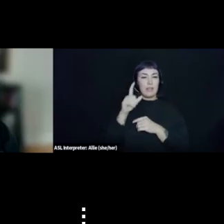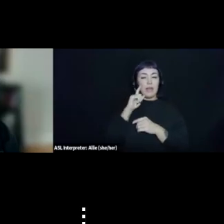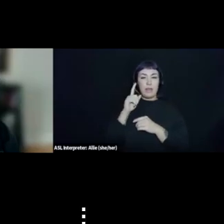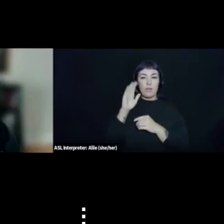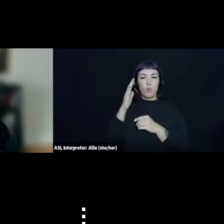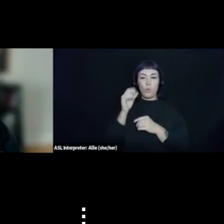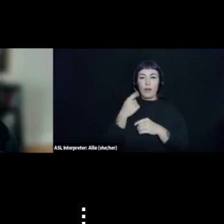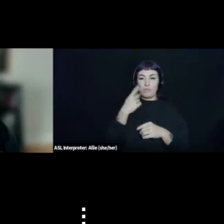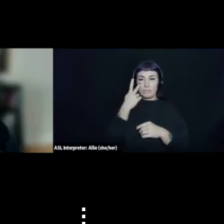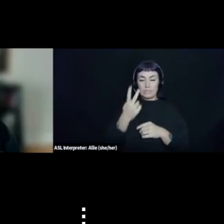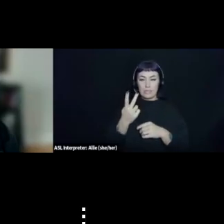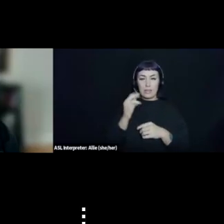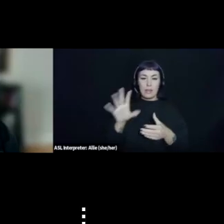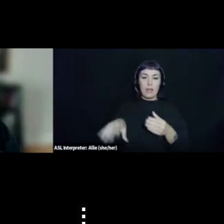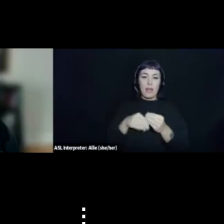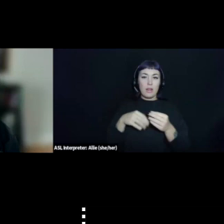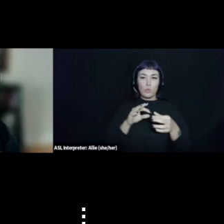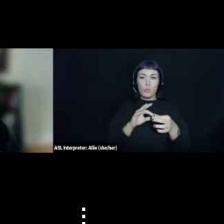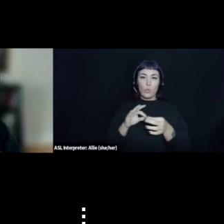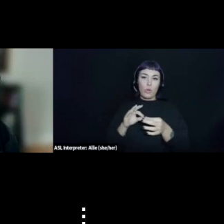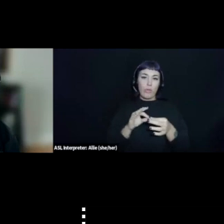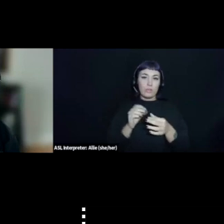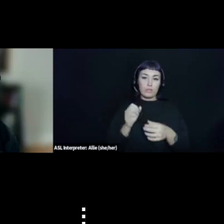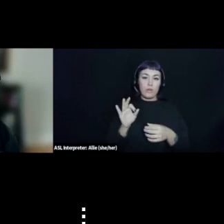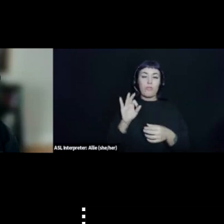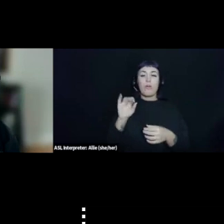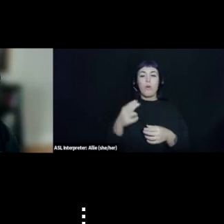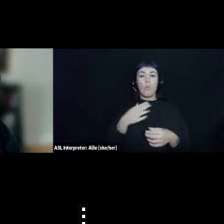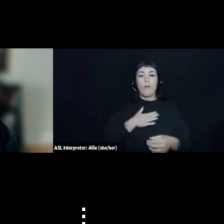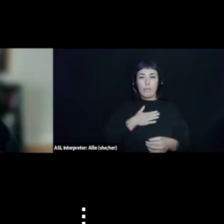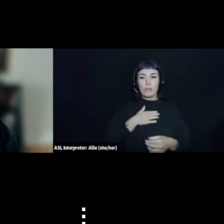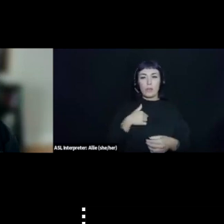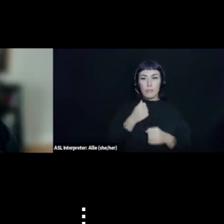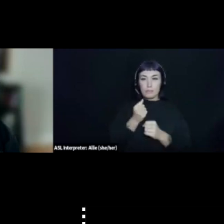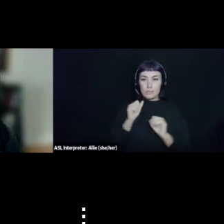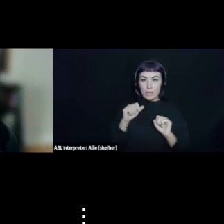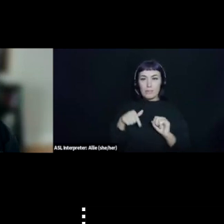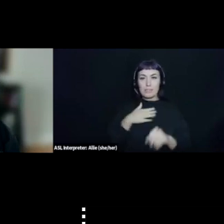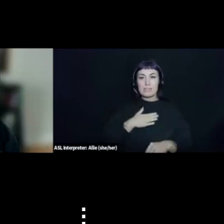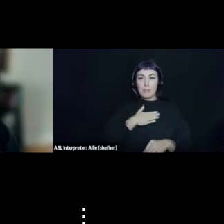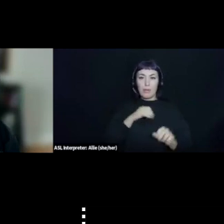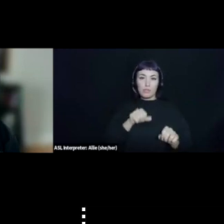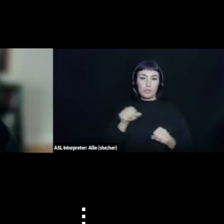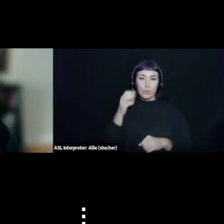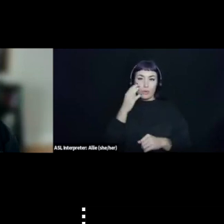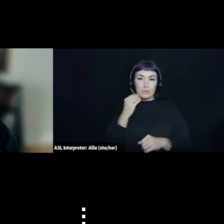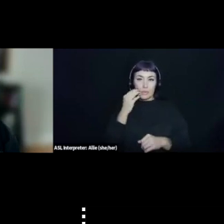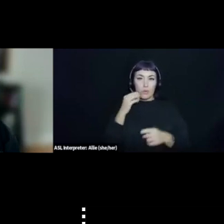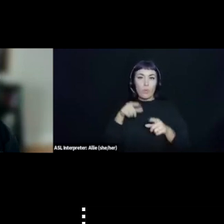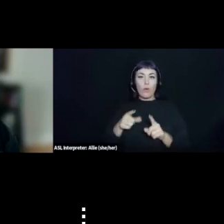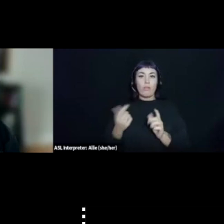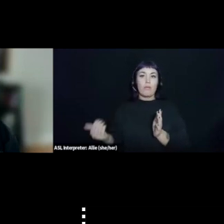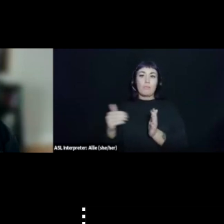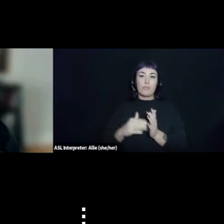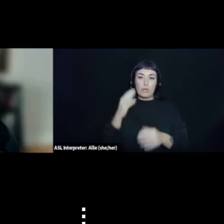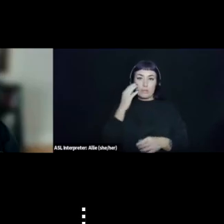I've seen, kind of add to the correlation of, oh, pleasure, I'm safe, this is a pleasurable experience, while I'm